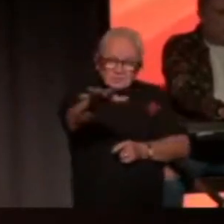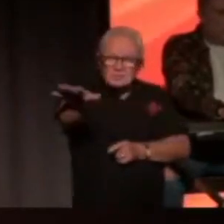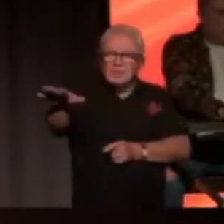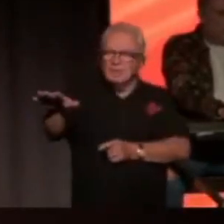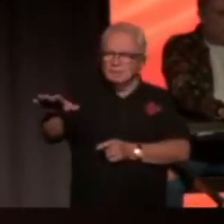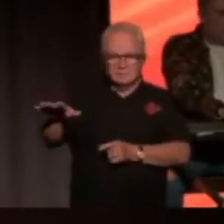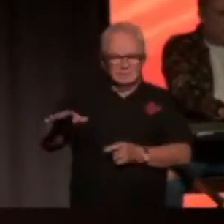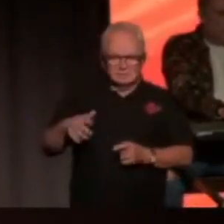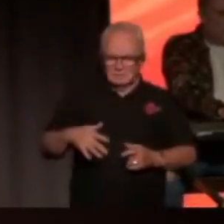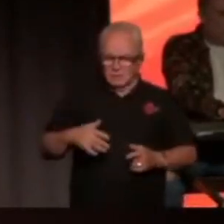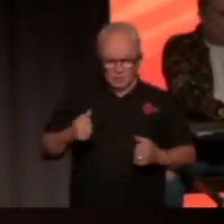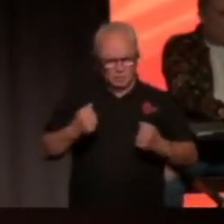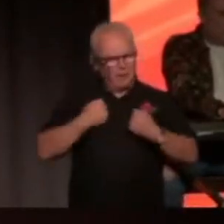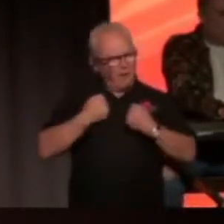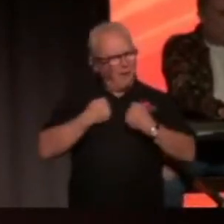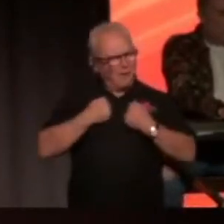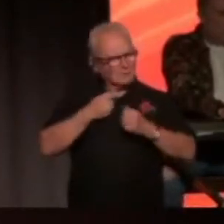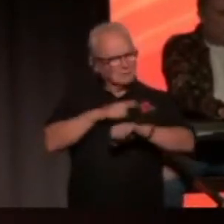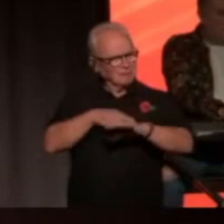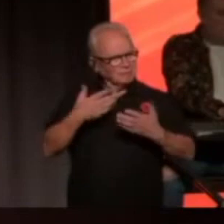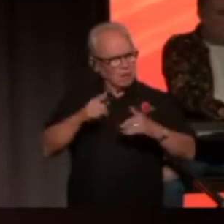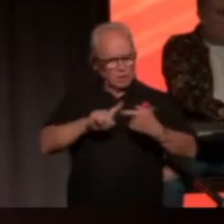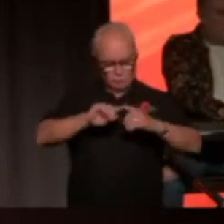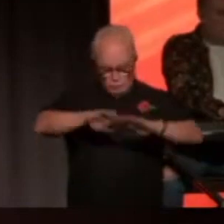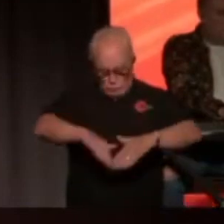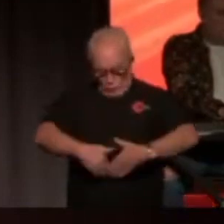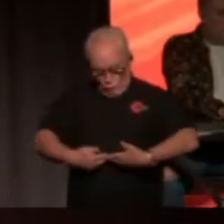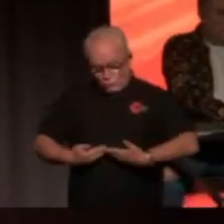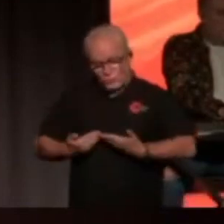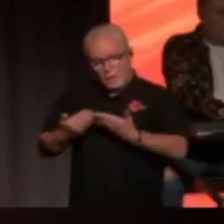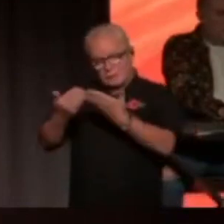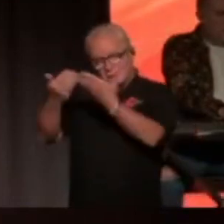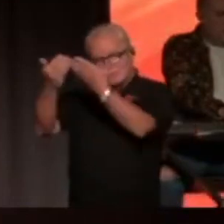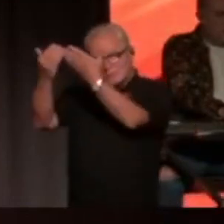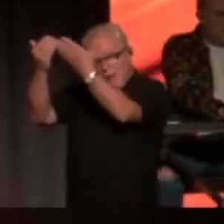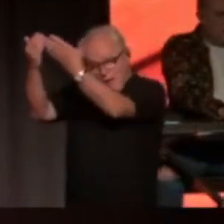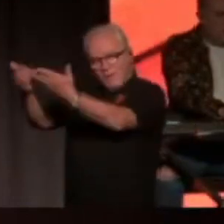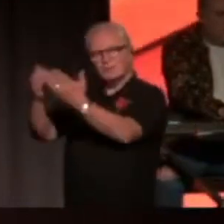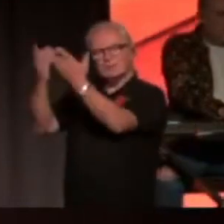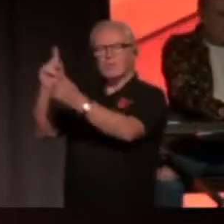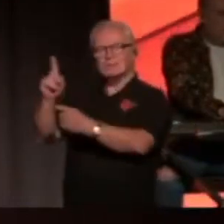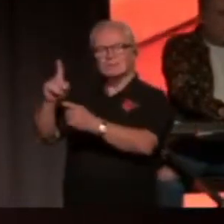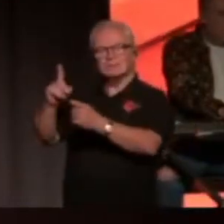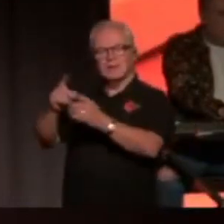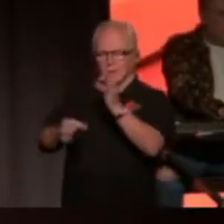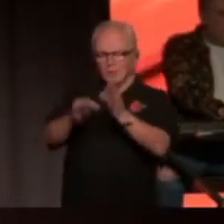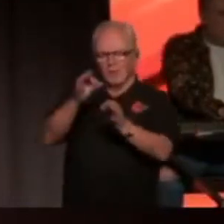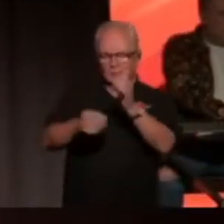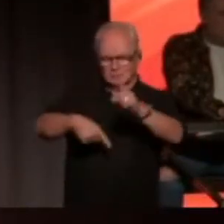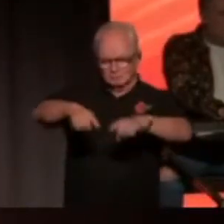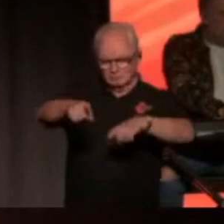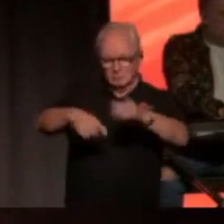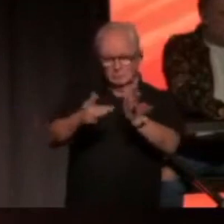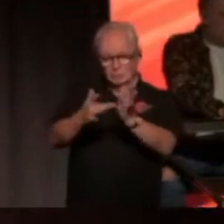it's our time to surrender to the government of the Lord Jesus over your life.